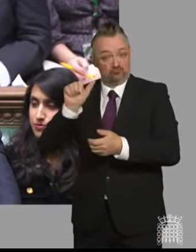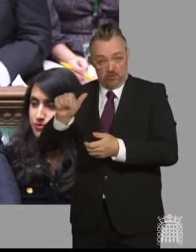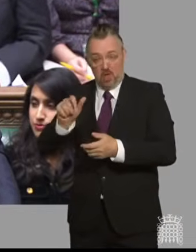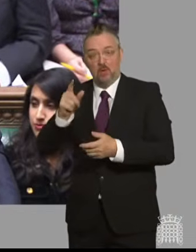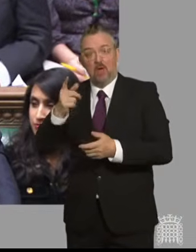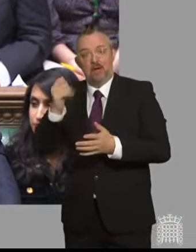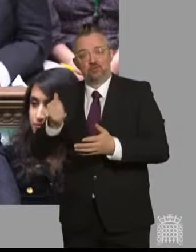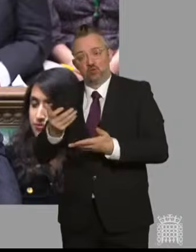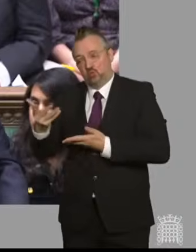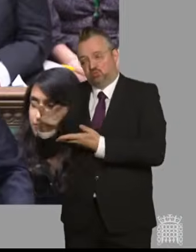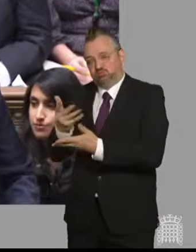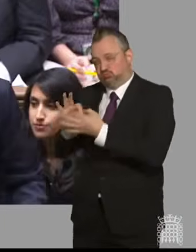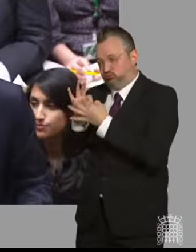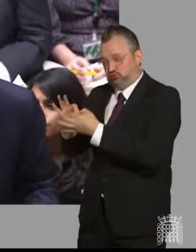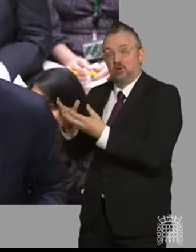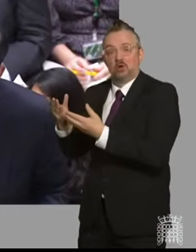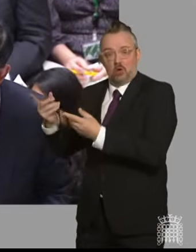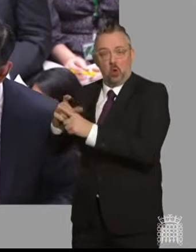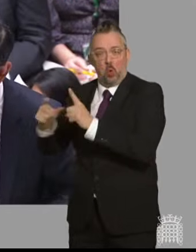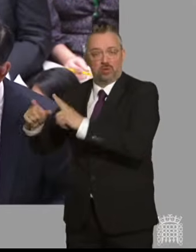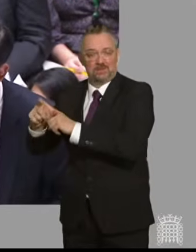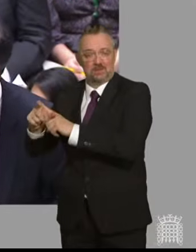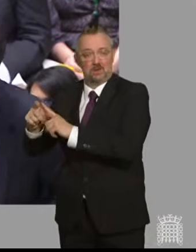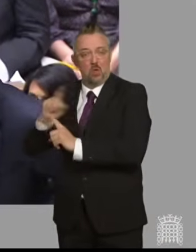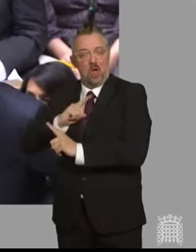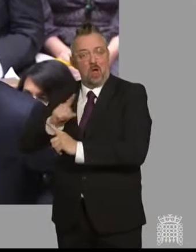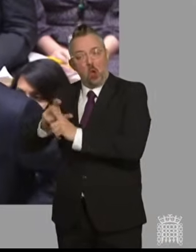matter. As I understand it, the Peterborough local plan is